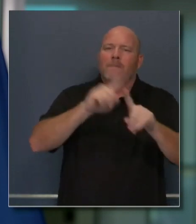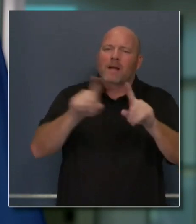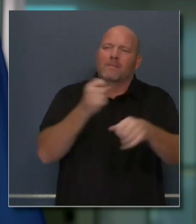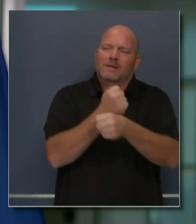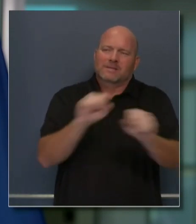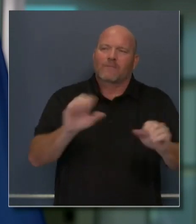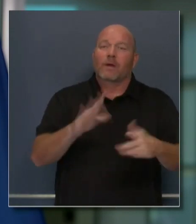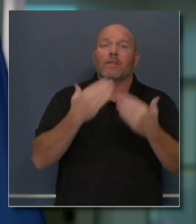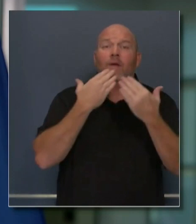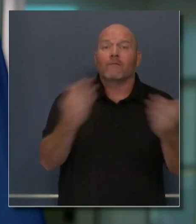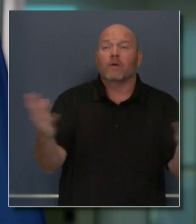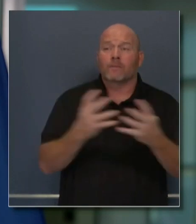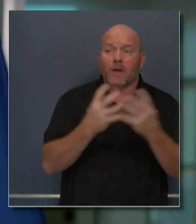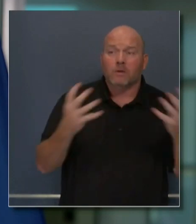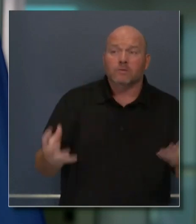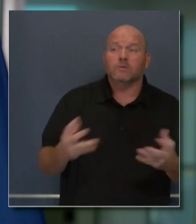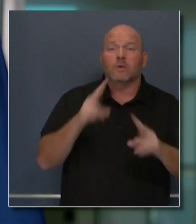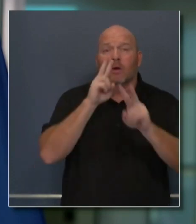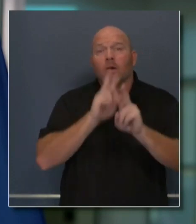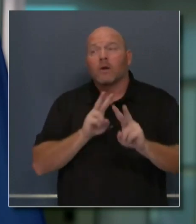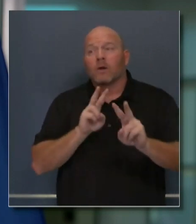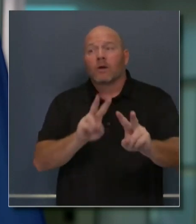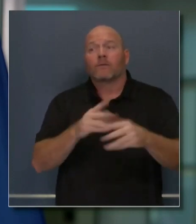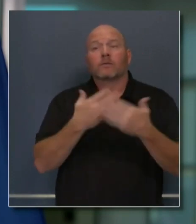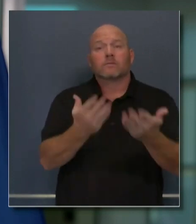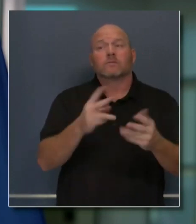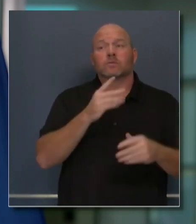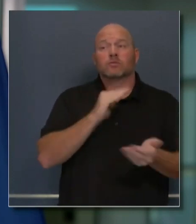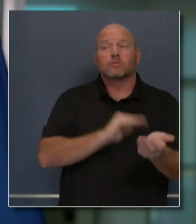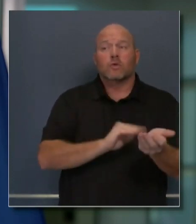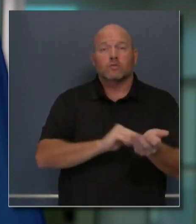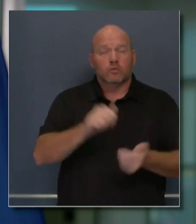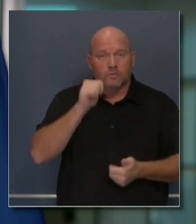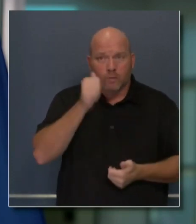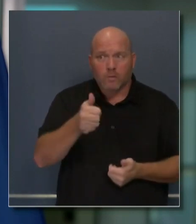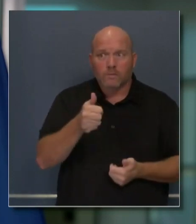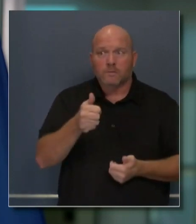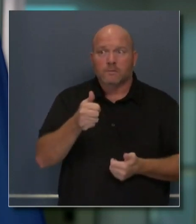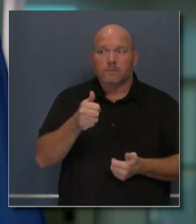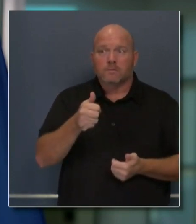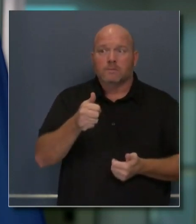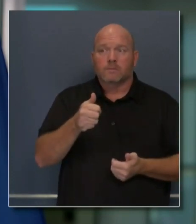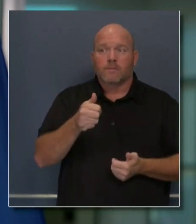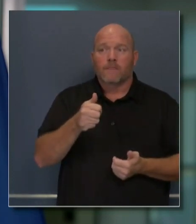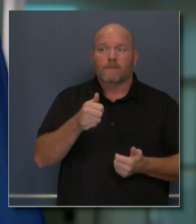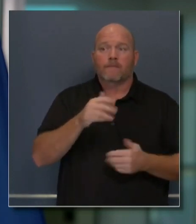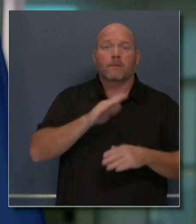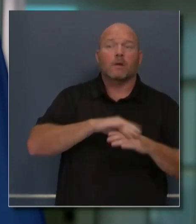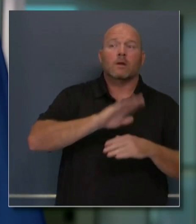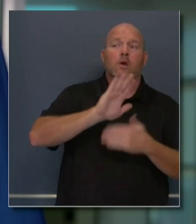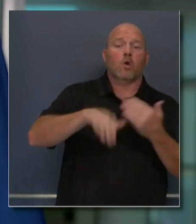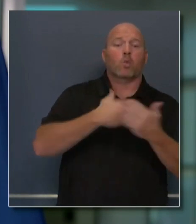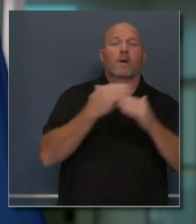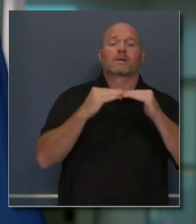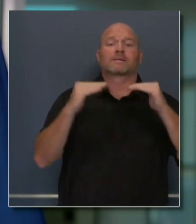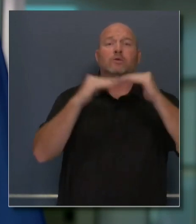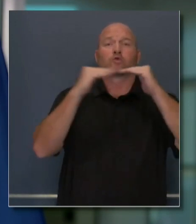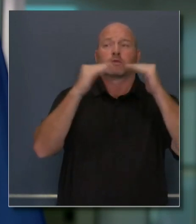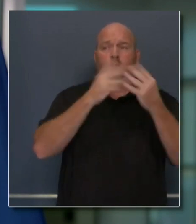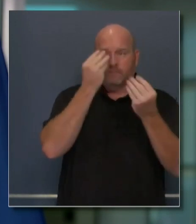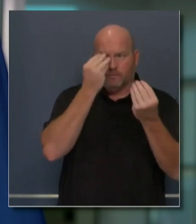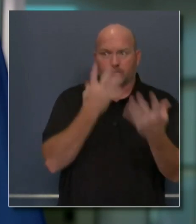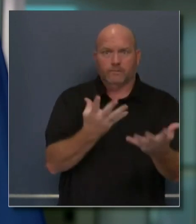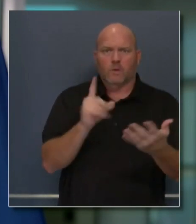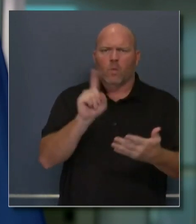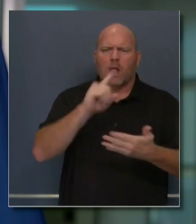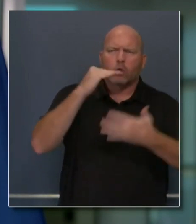all very, very much. Look forward to Dr. Galley. I hope you look forward to Dr. Galley's update tomorrow on the new tiered progress, and we look